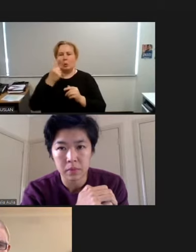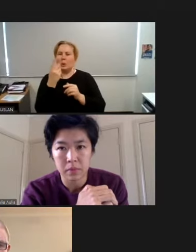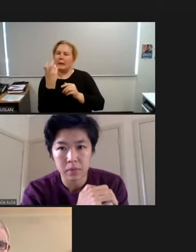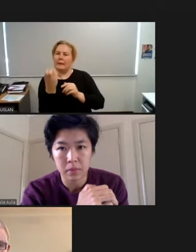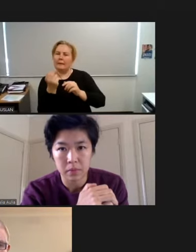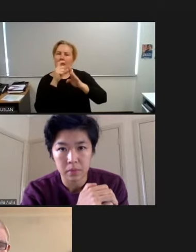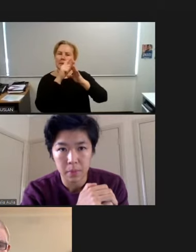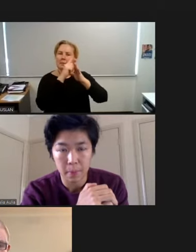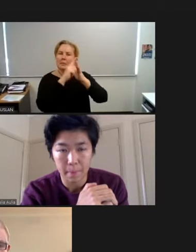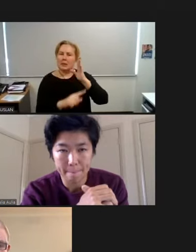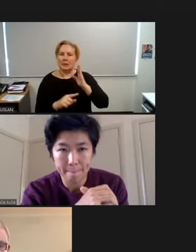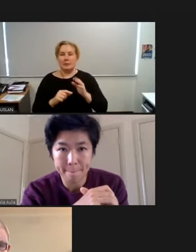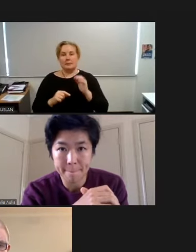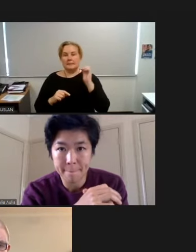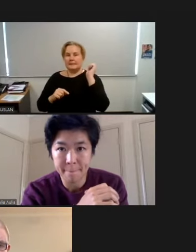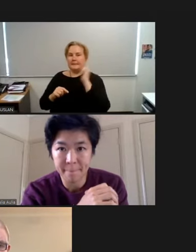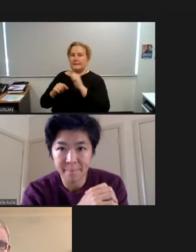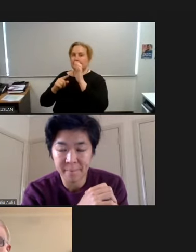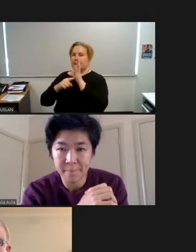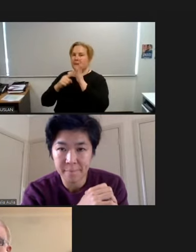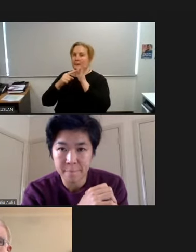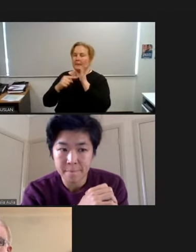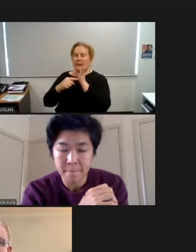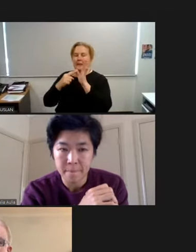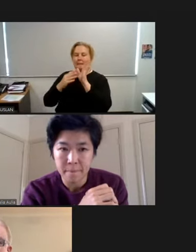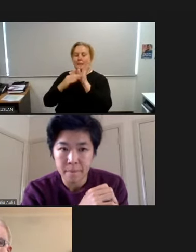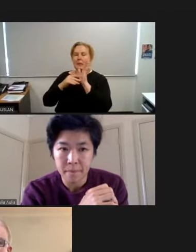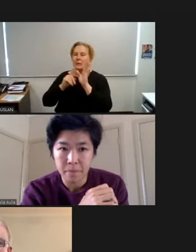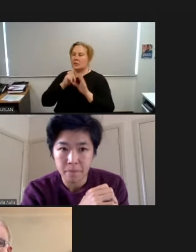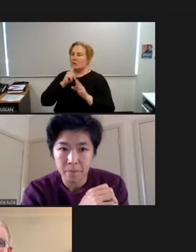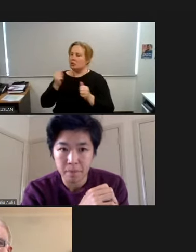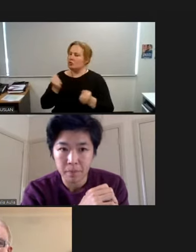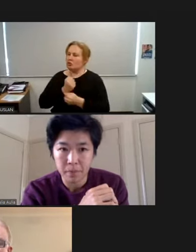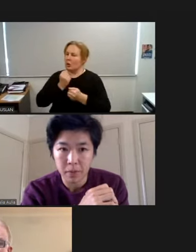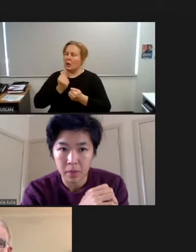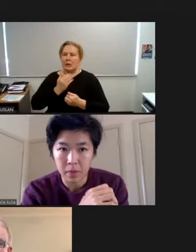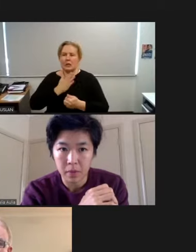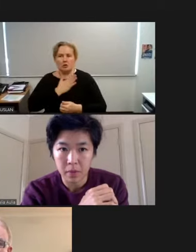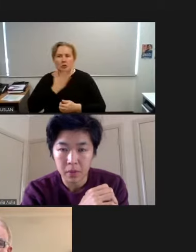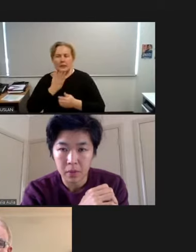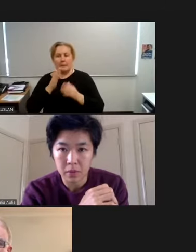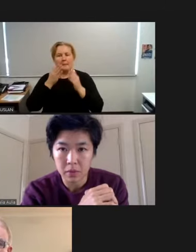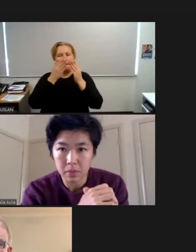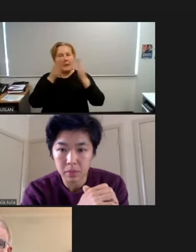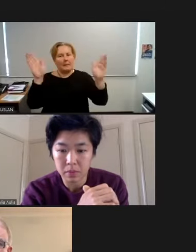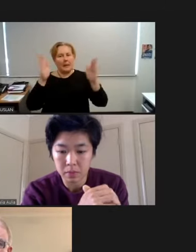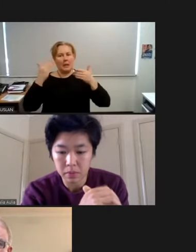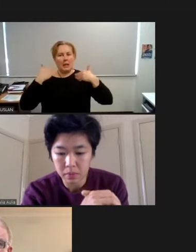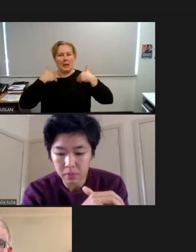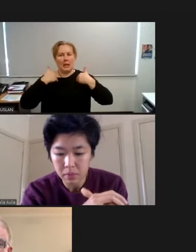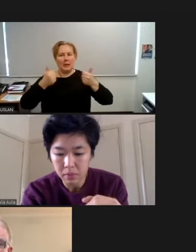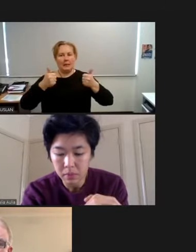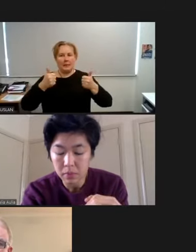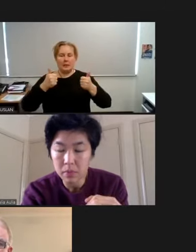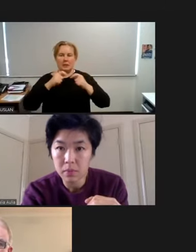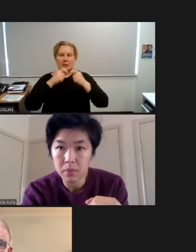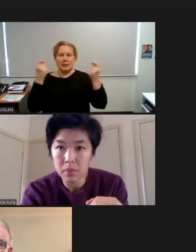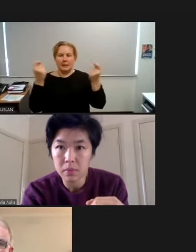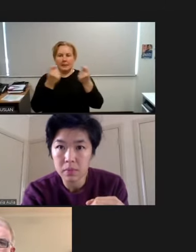There is a strong sort of interest in our public health team regarding this, and the public health team we touched